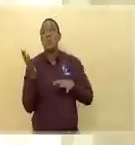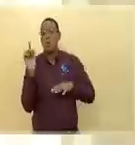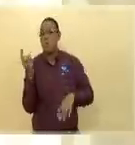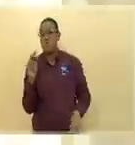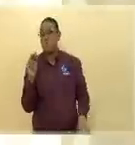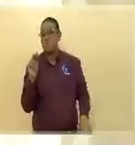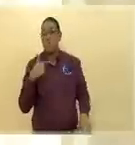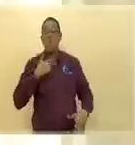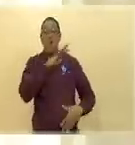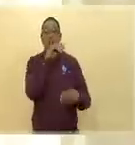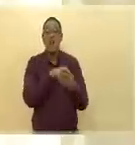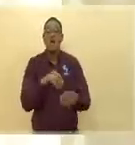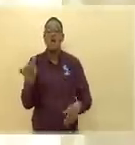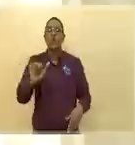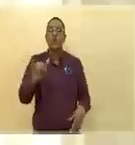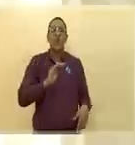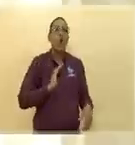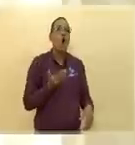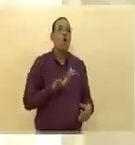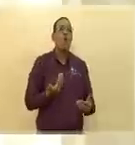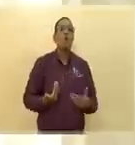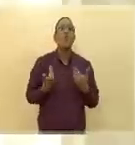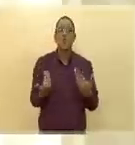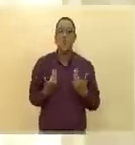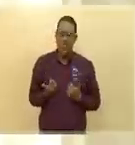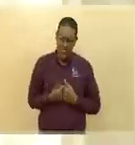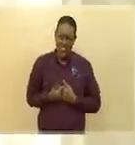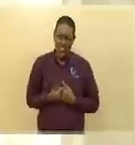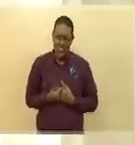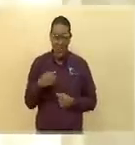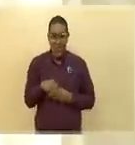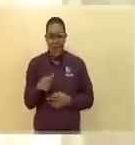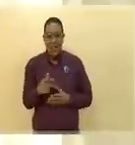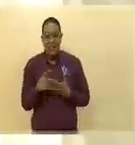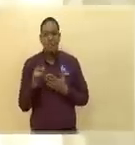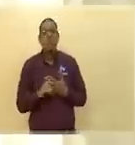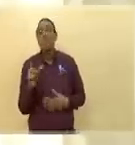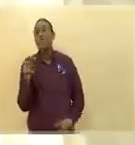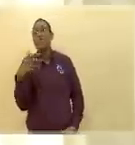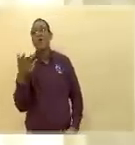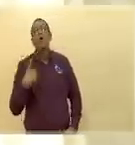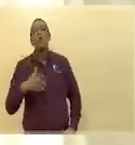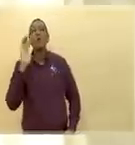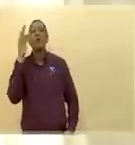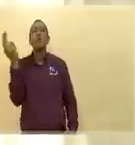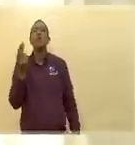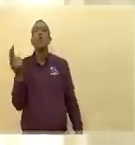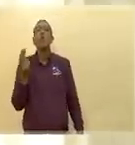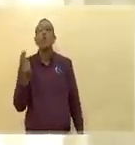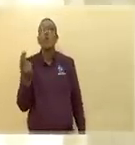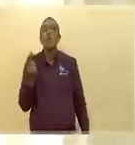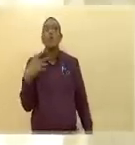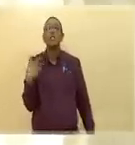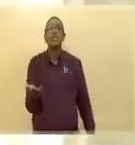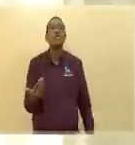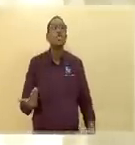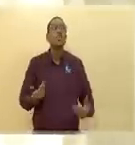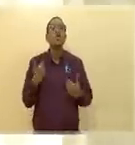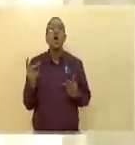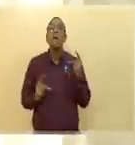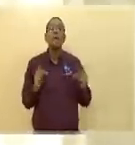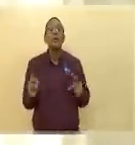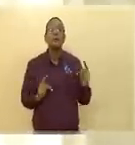also incorporating our youth. So in this project, we will be utilizing young